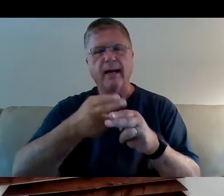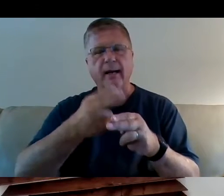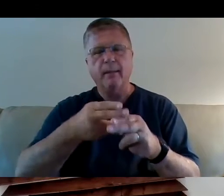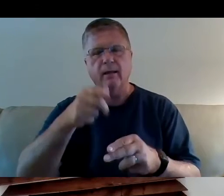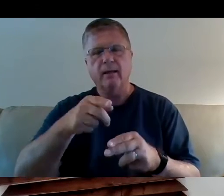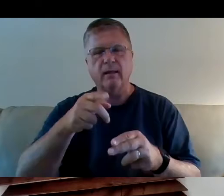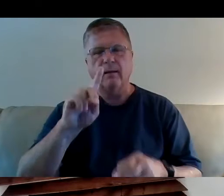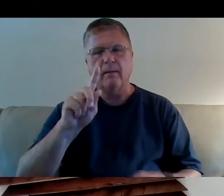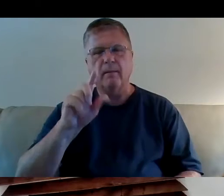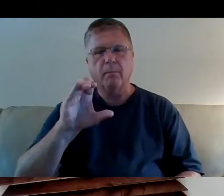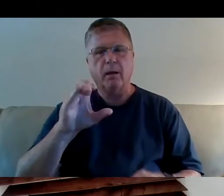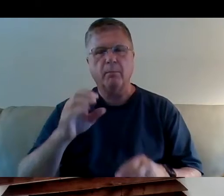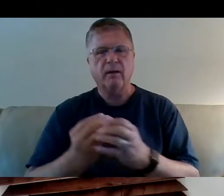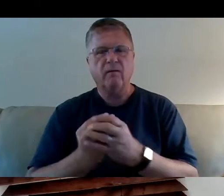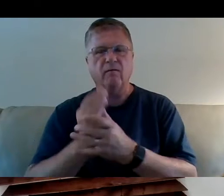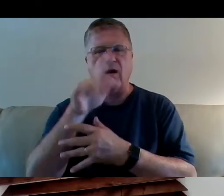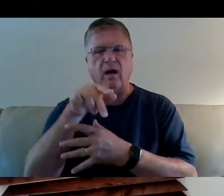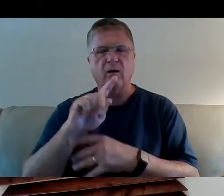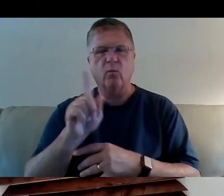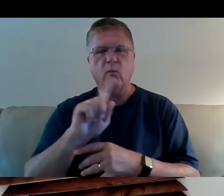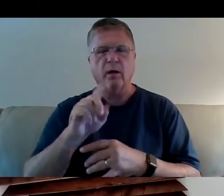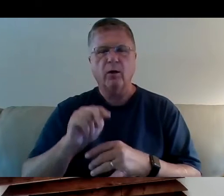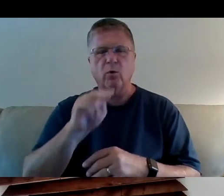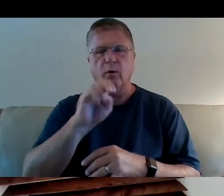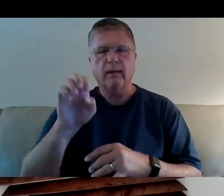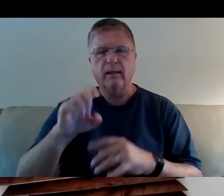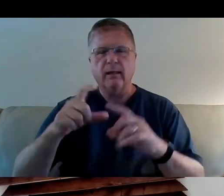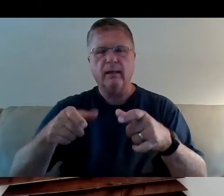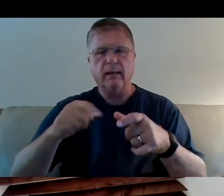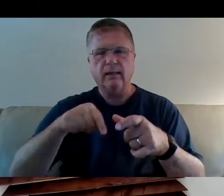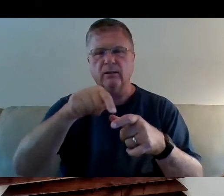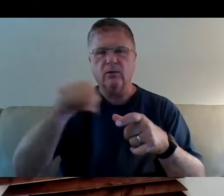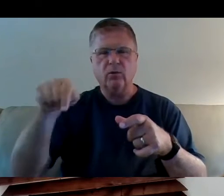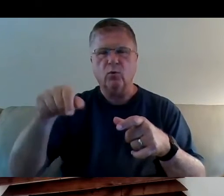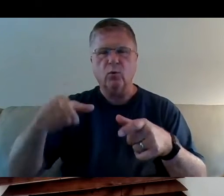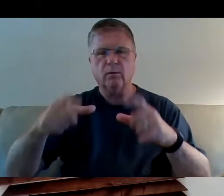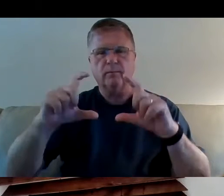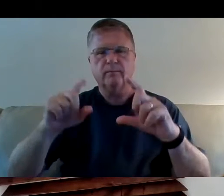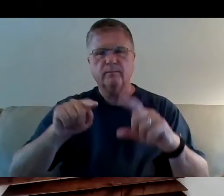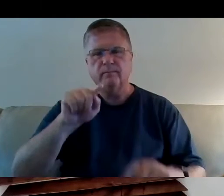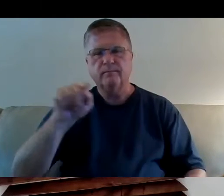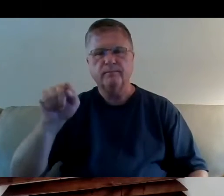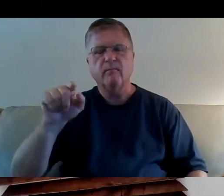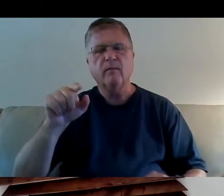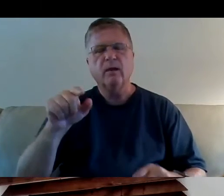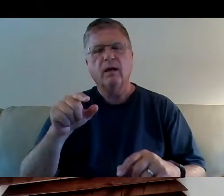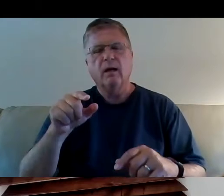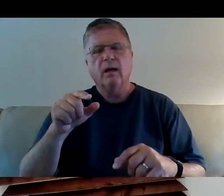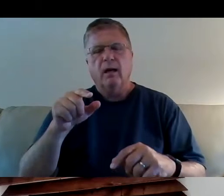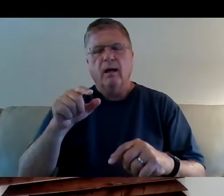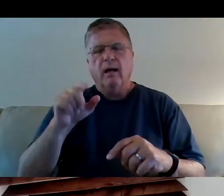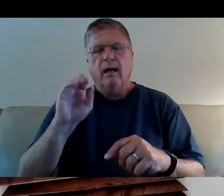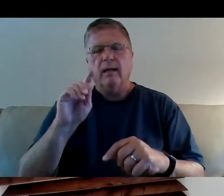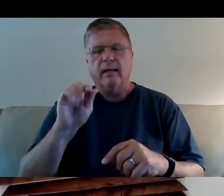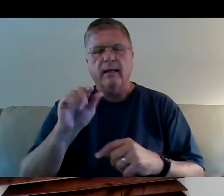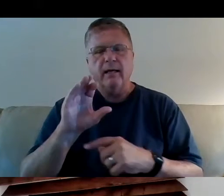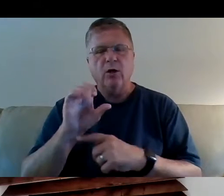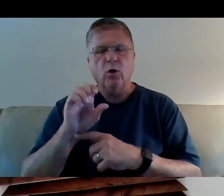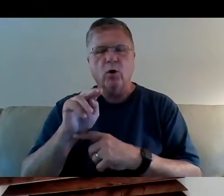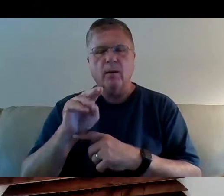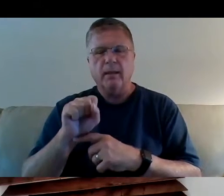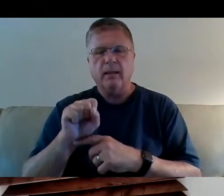at the northeastern corner of Allegheny Commons as the Patricia Reagan Rooney Memorial Fountain.